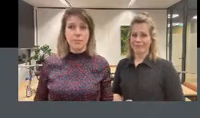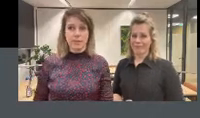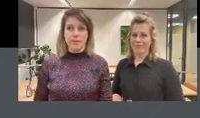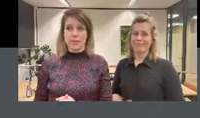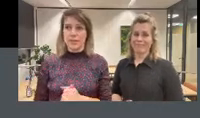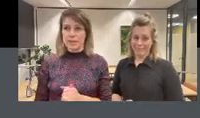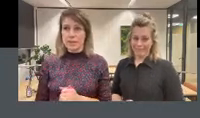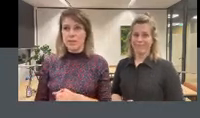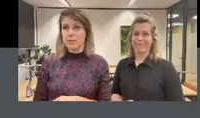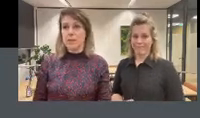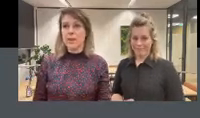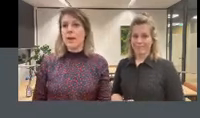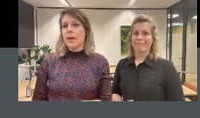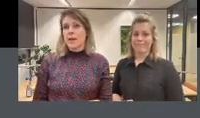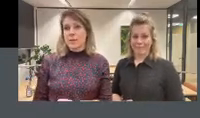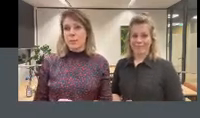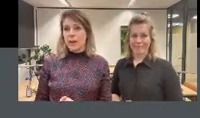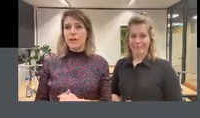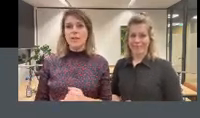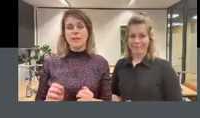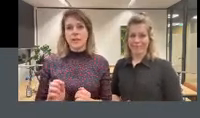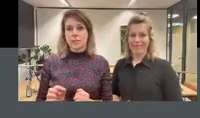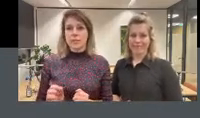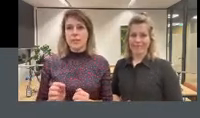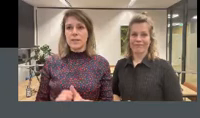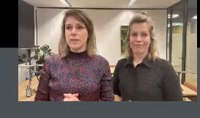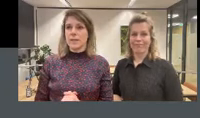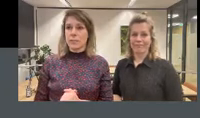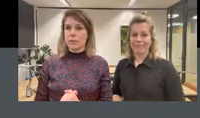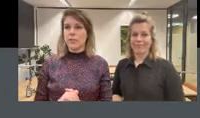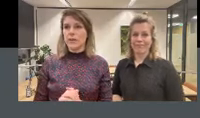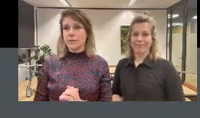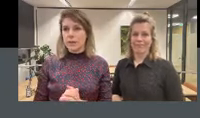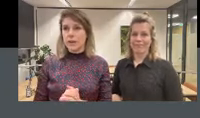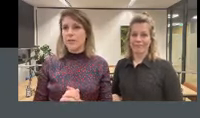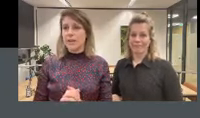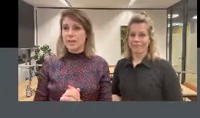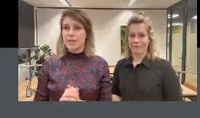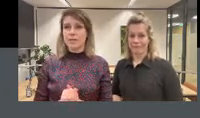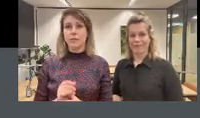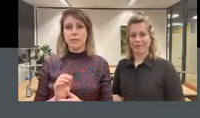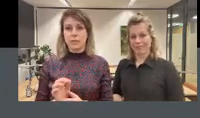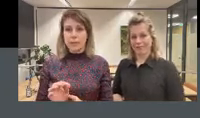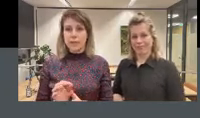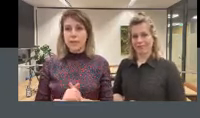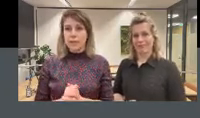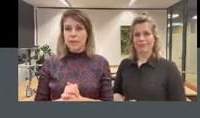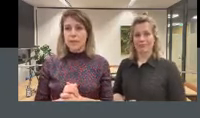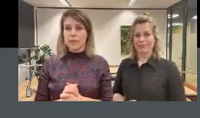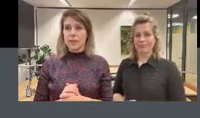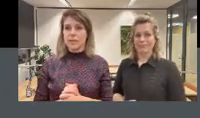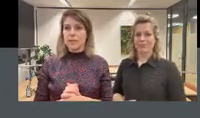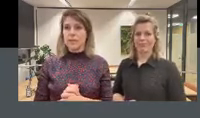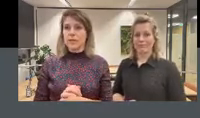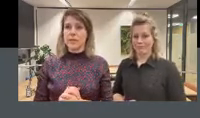decrease in PTSD symptoms, as well as a decrease in the number of adolescents fulfilling